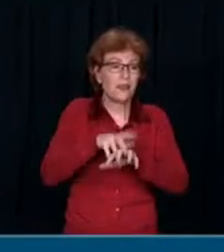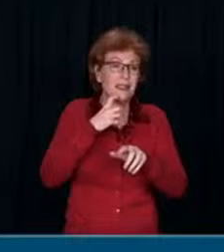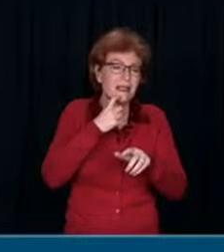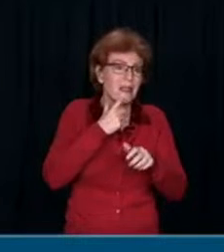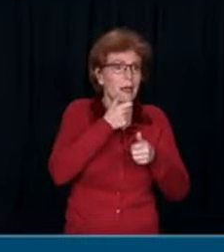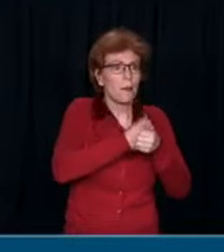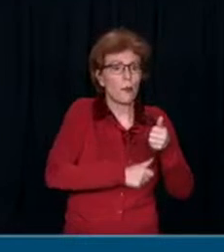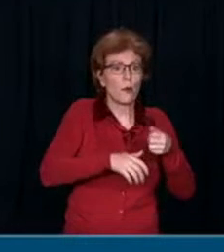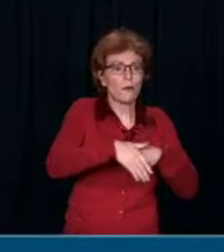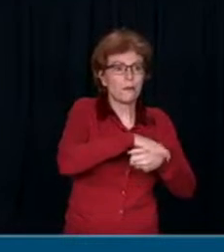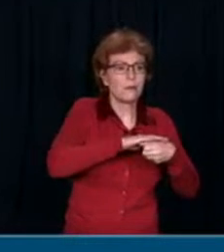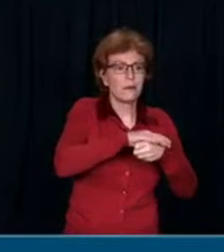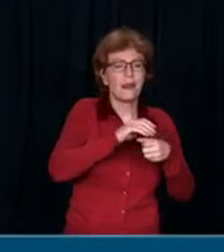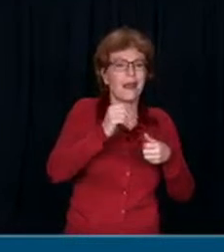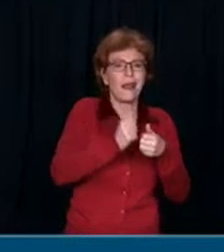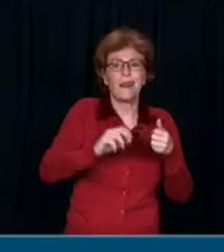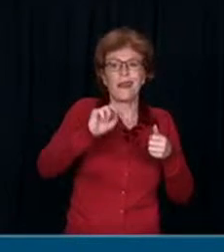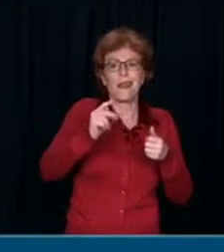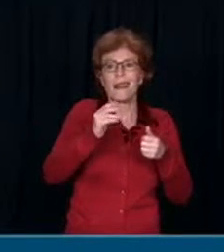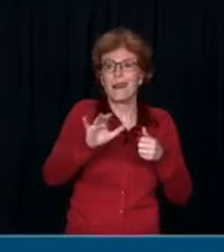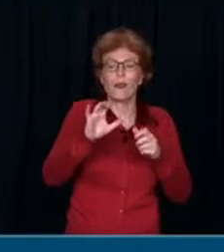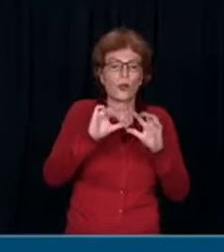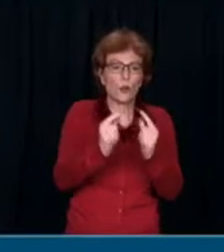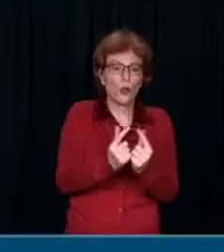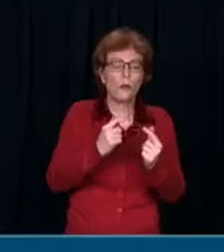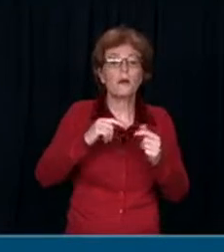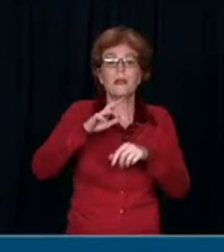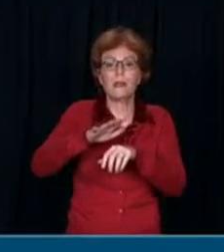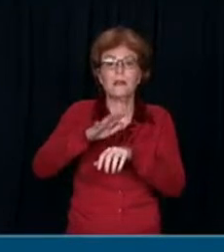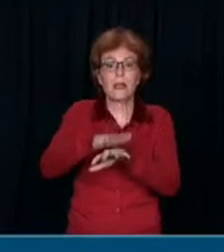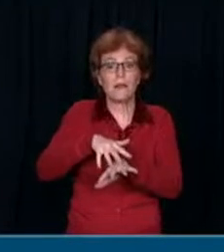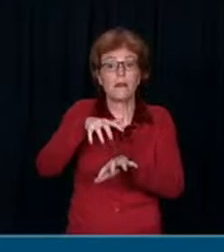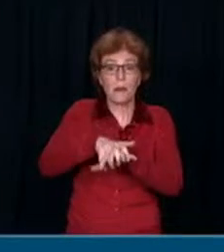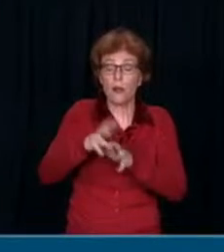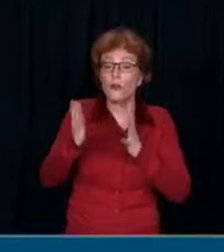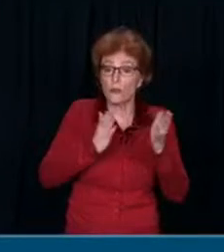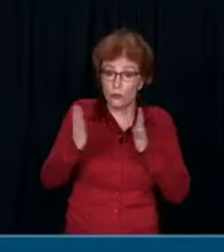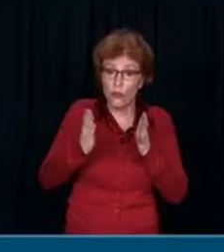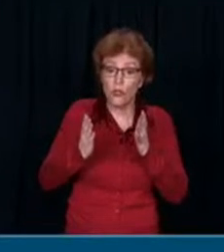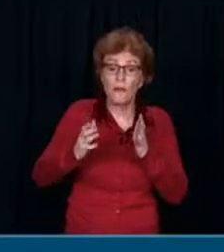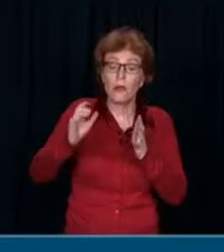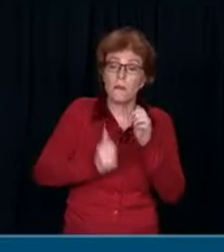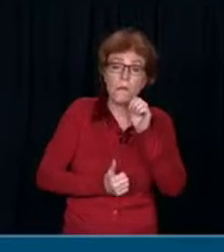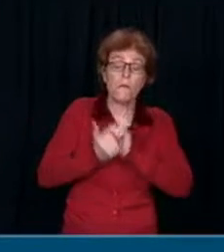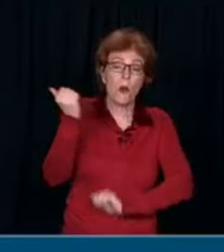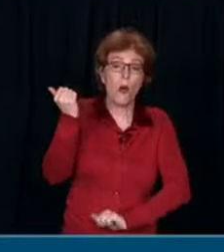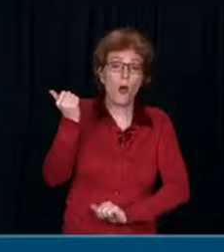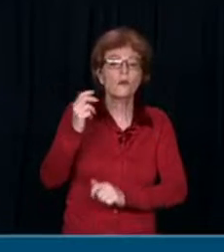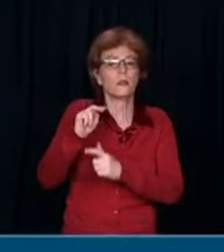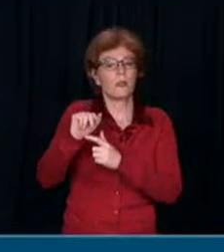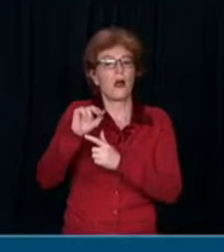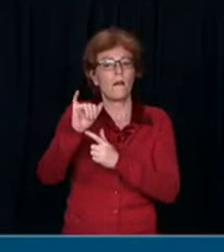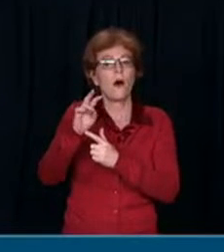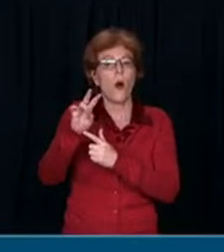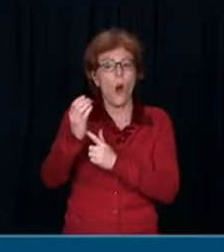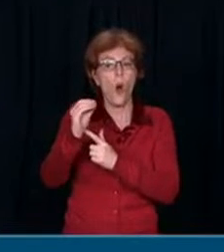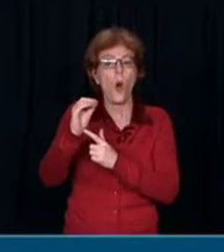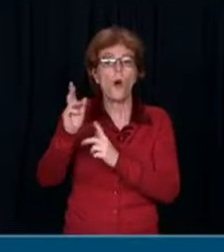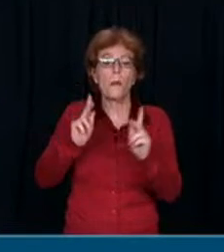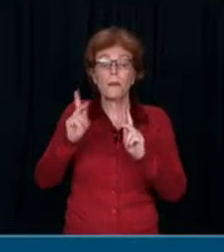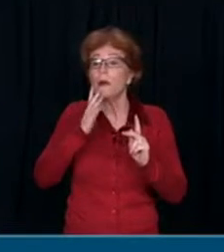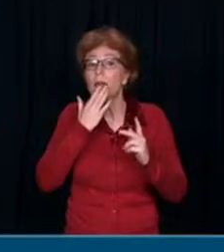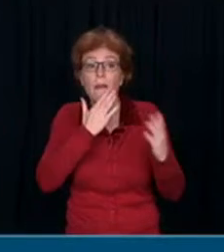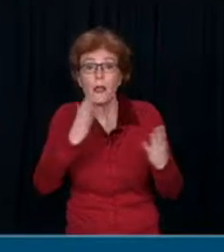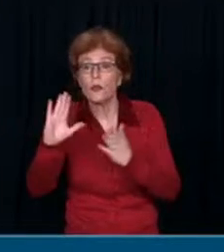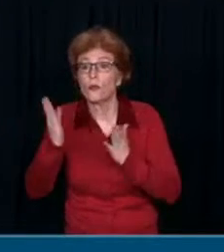of any ethnic group in this country, Native Americans have served, and of that, a majority of them are the Navajo people. And thank you for your service.